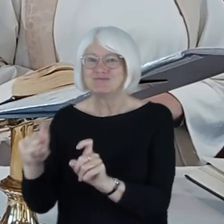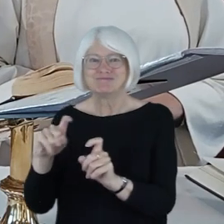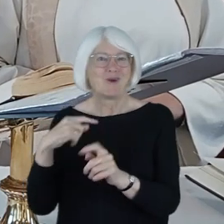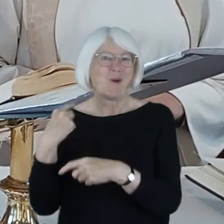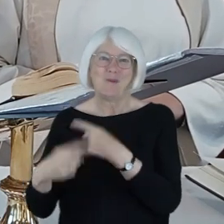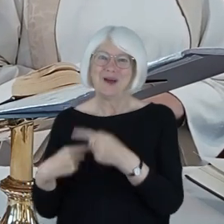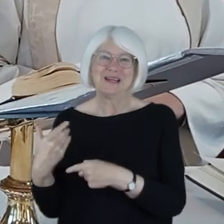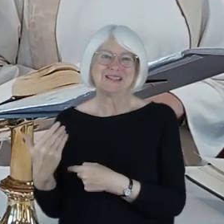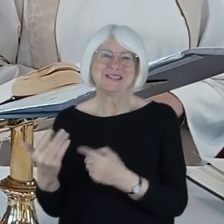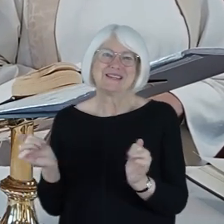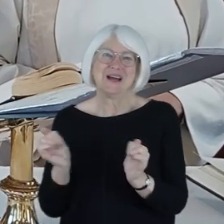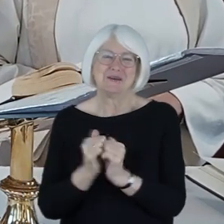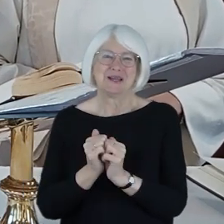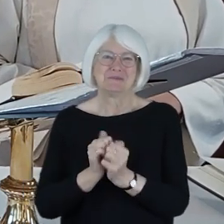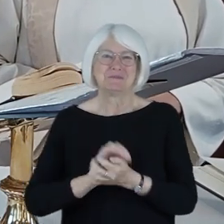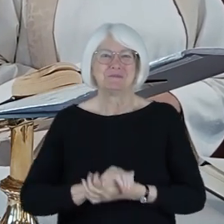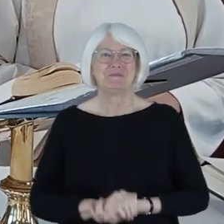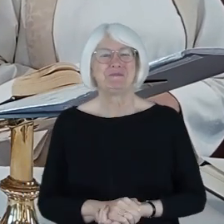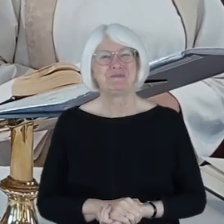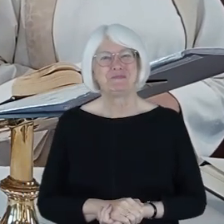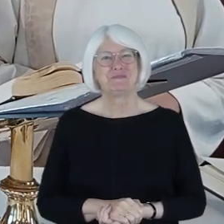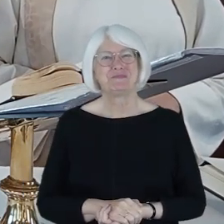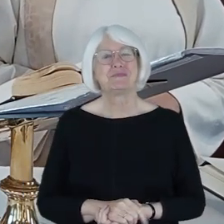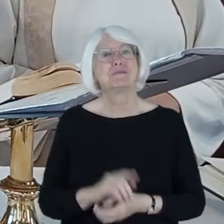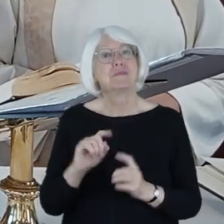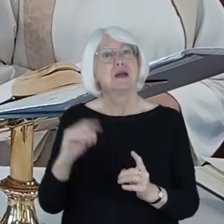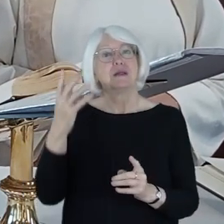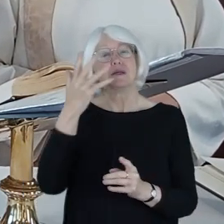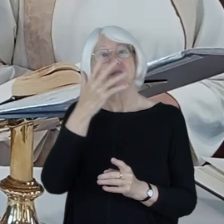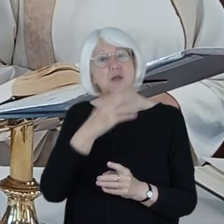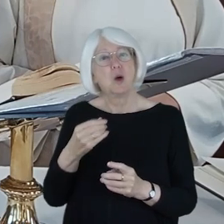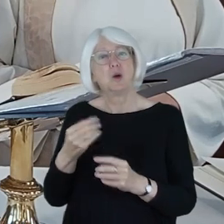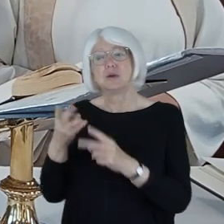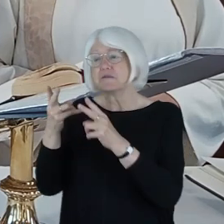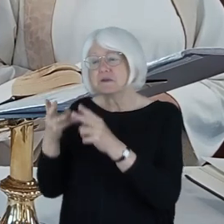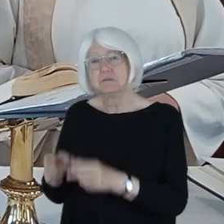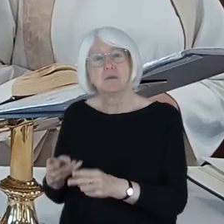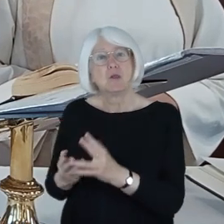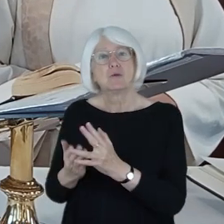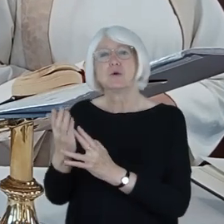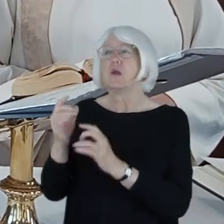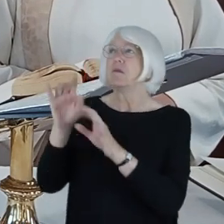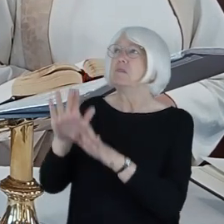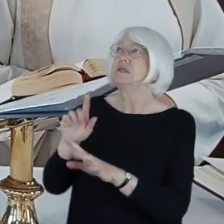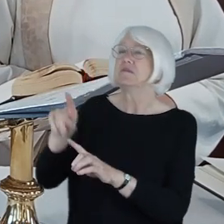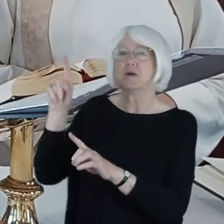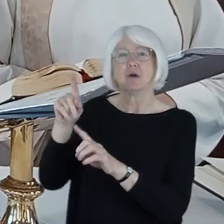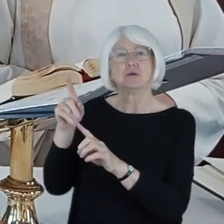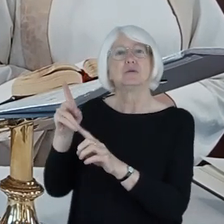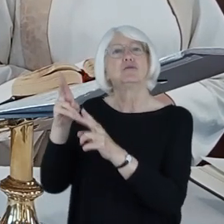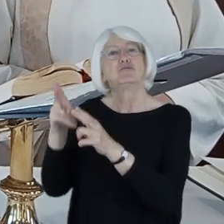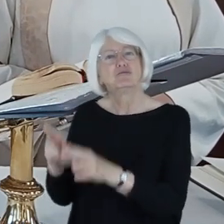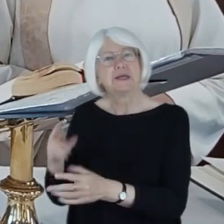always. Amen. May the souls of the departed through the mercy of God rest in peace